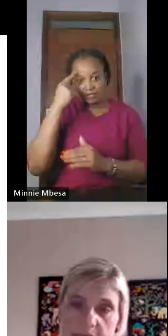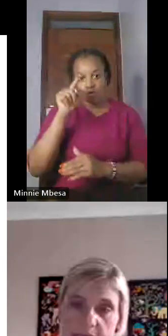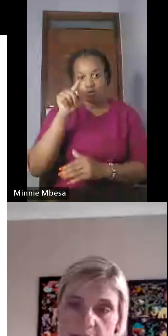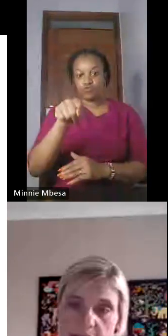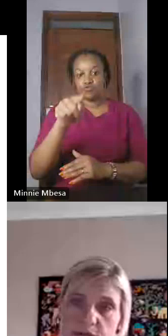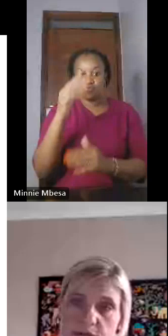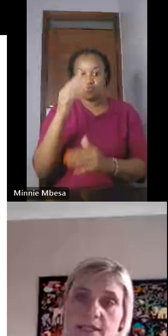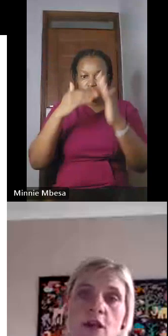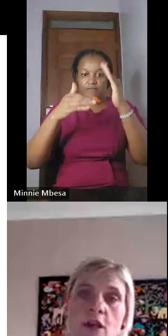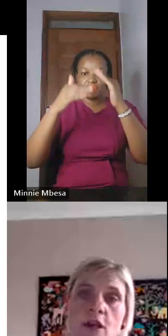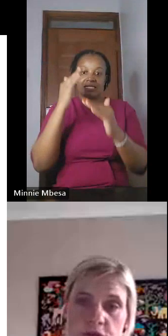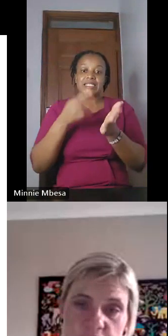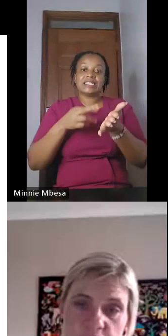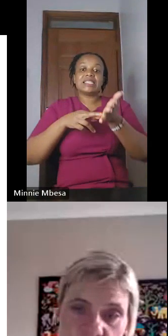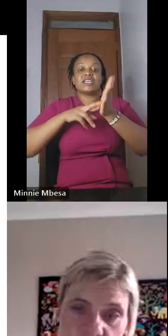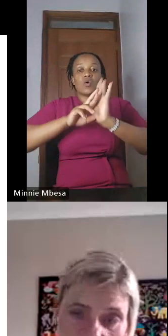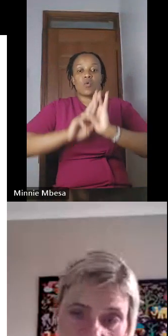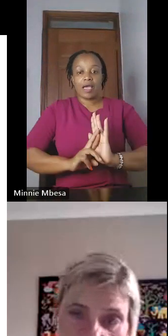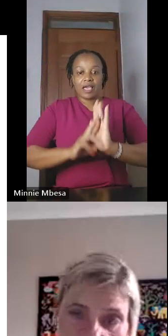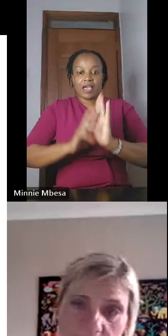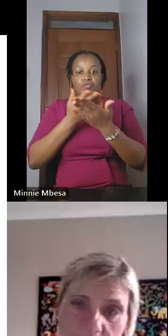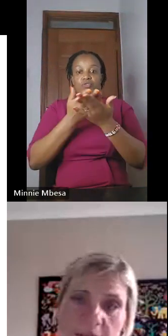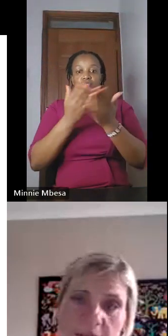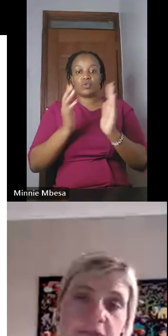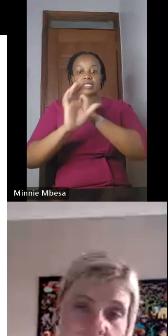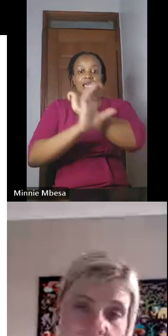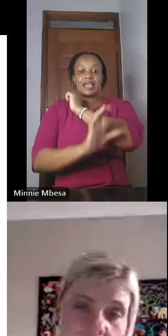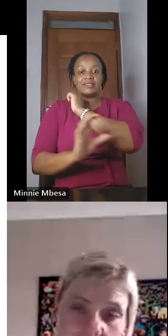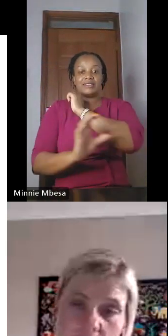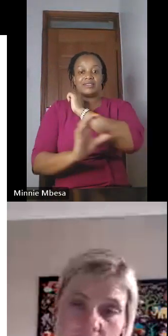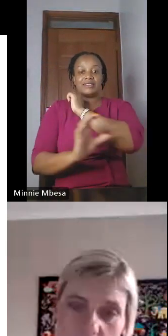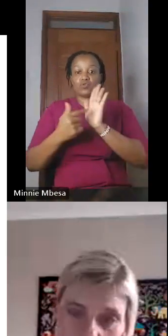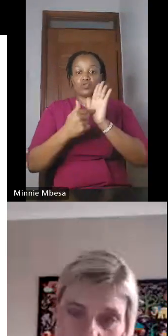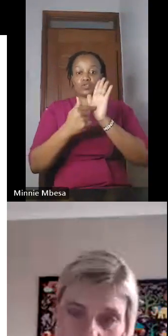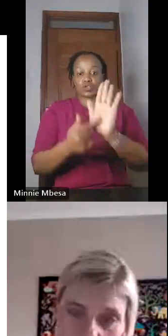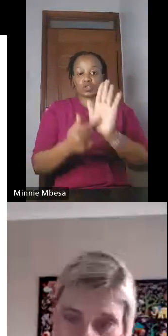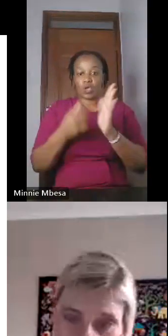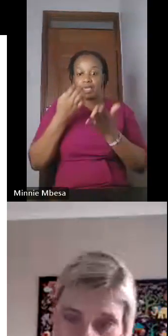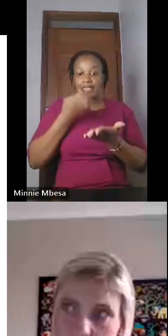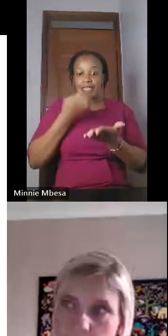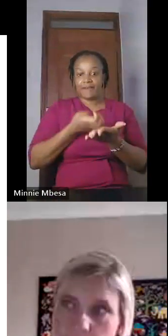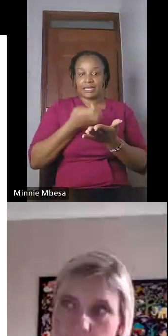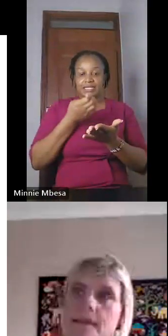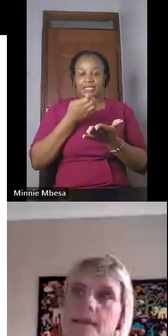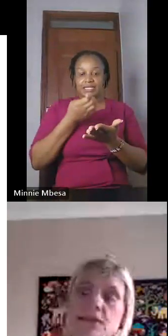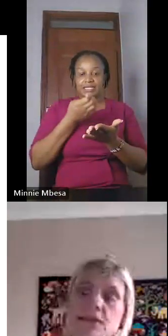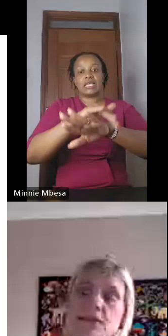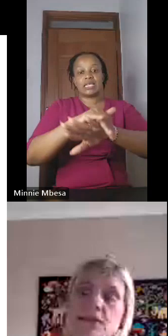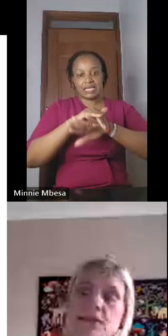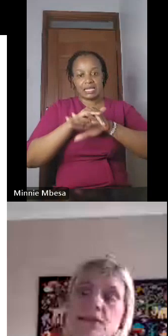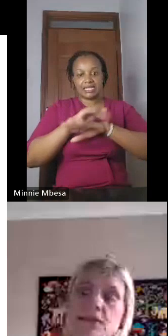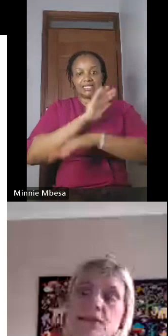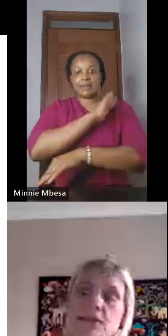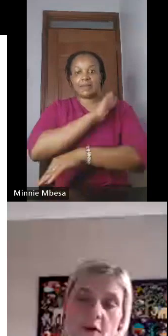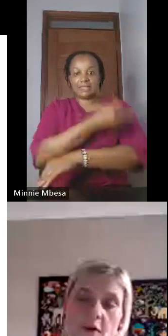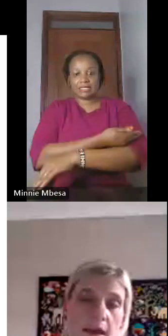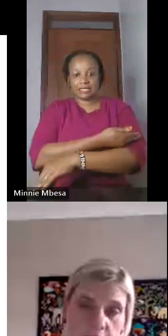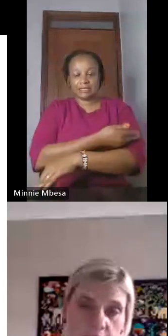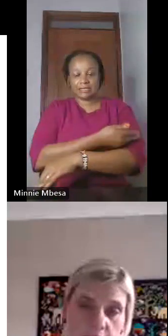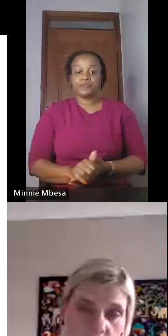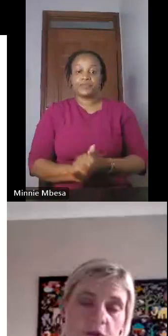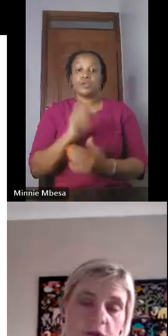require these countries to show evidence of their English capacity. And so, if you